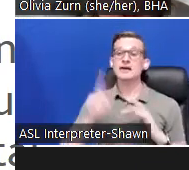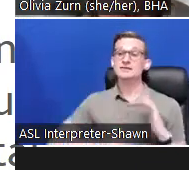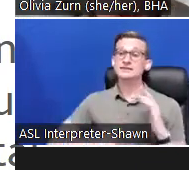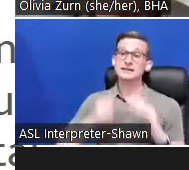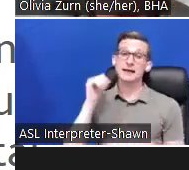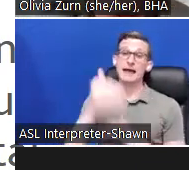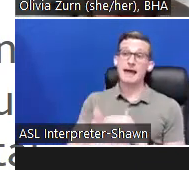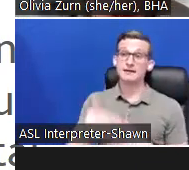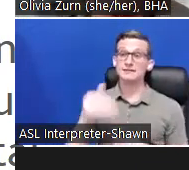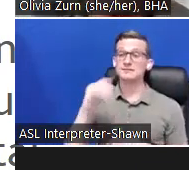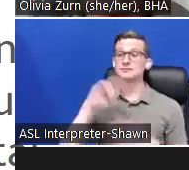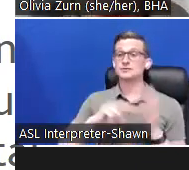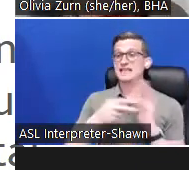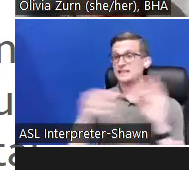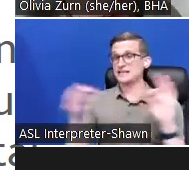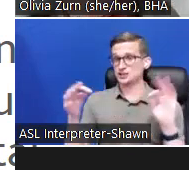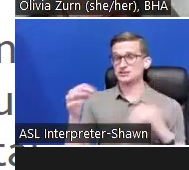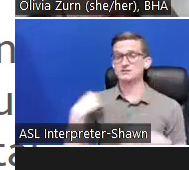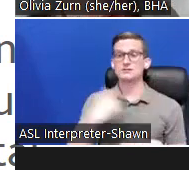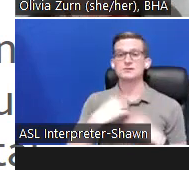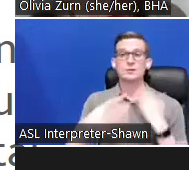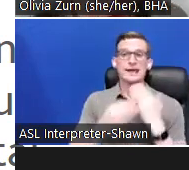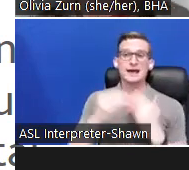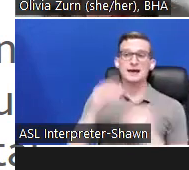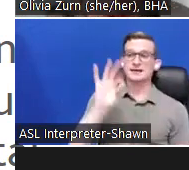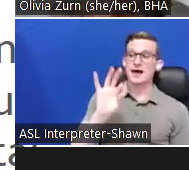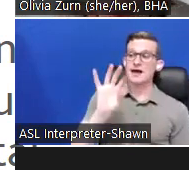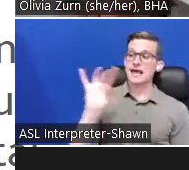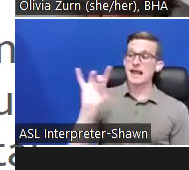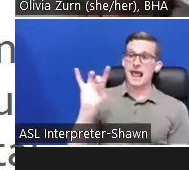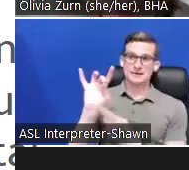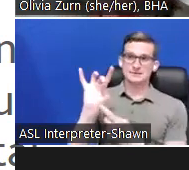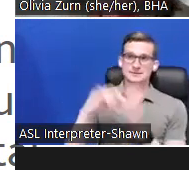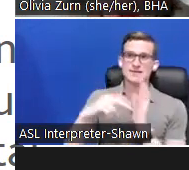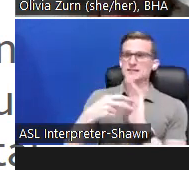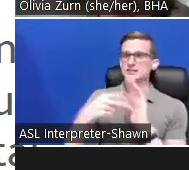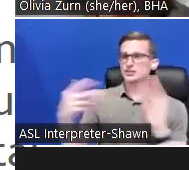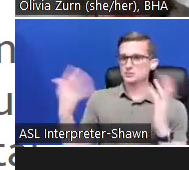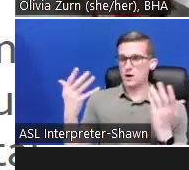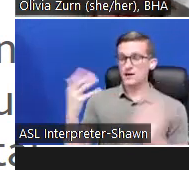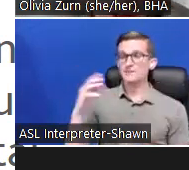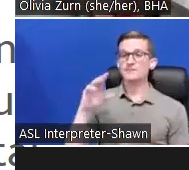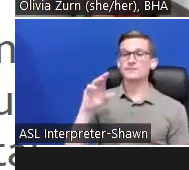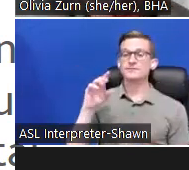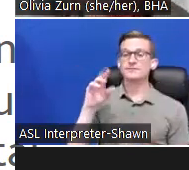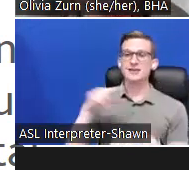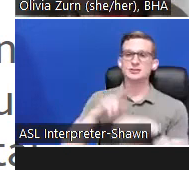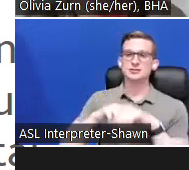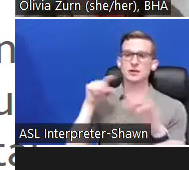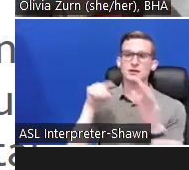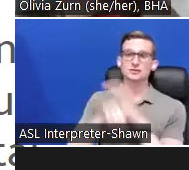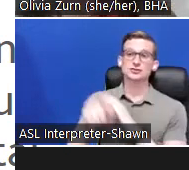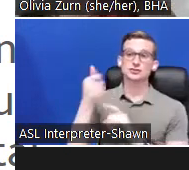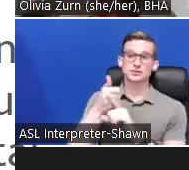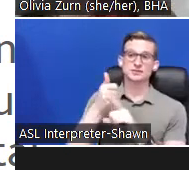sections, we added the definition of 988, which means the National Suicide Prevention Lifeline, or the Lifeline.